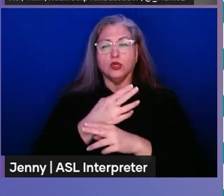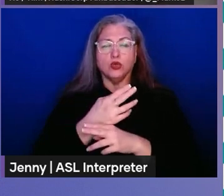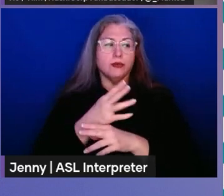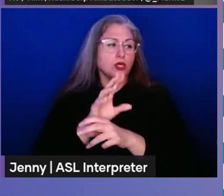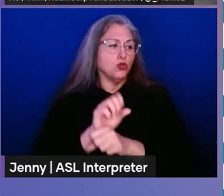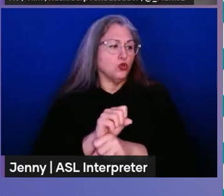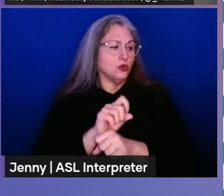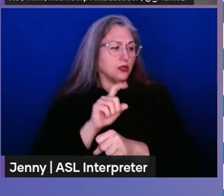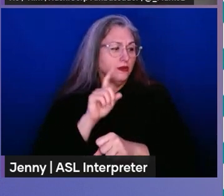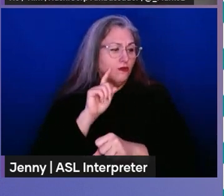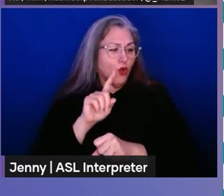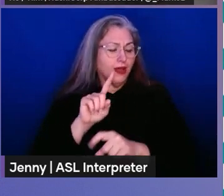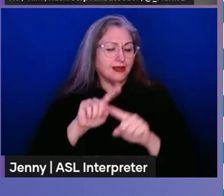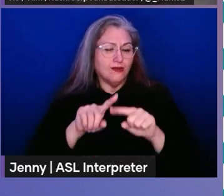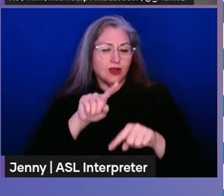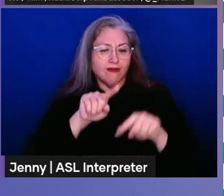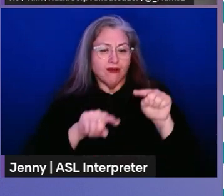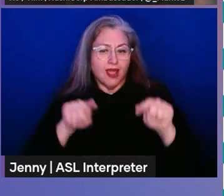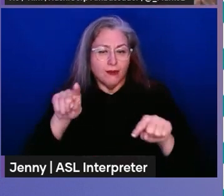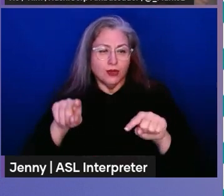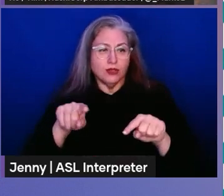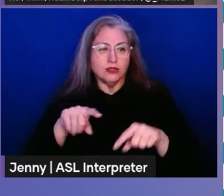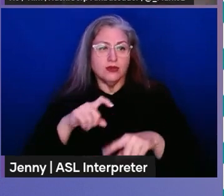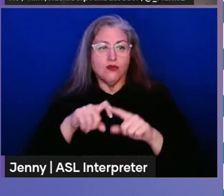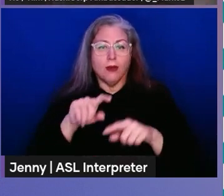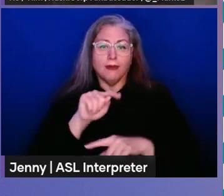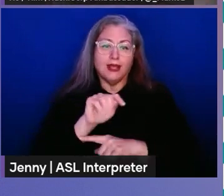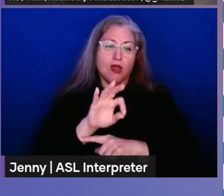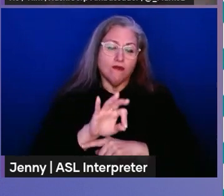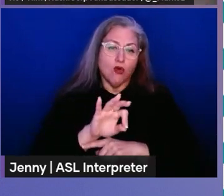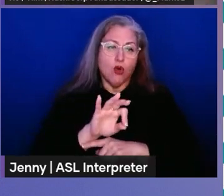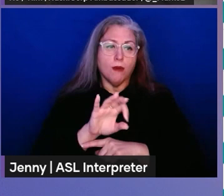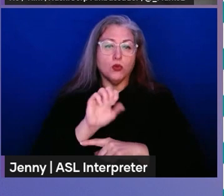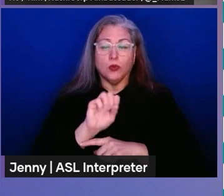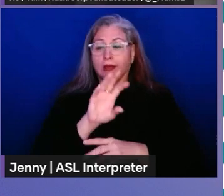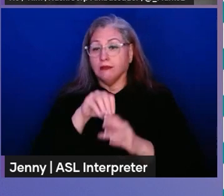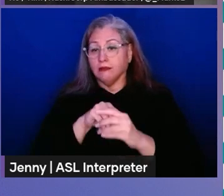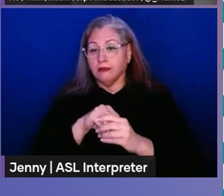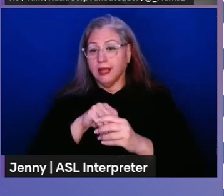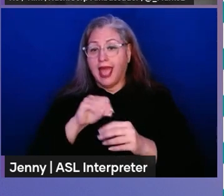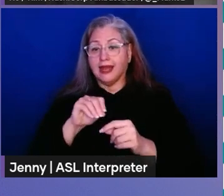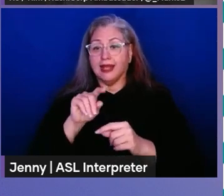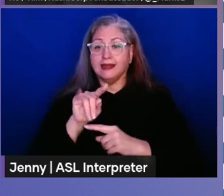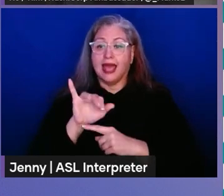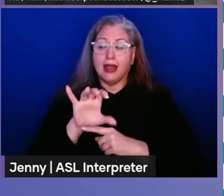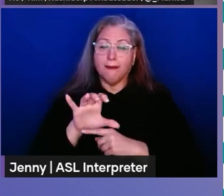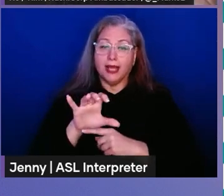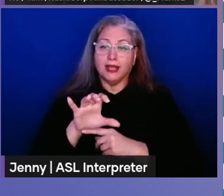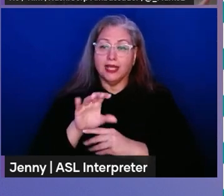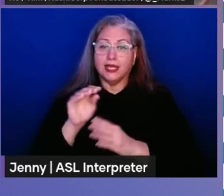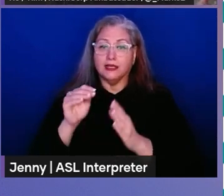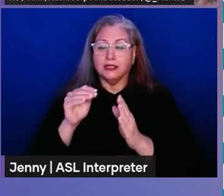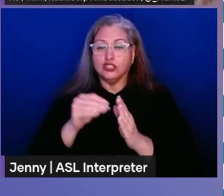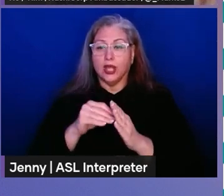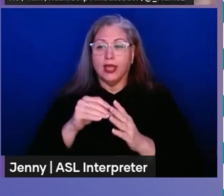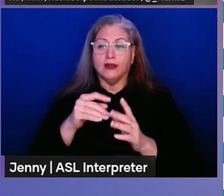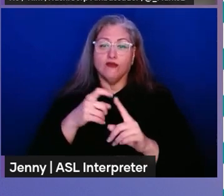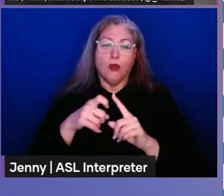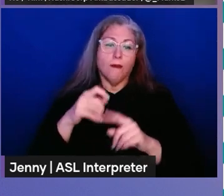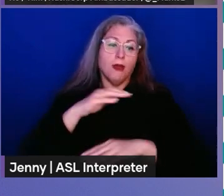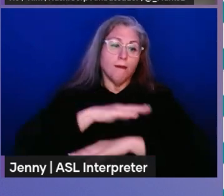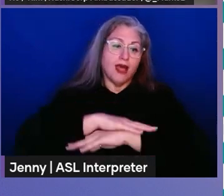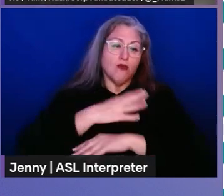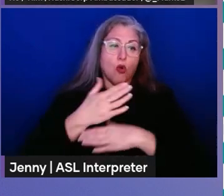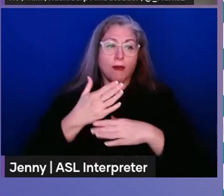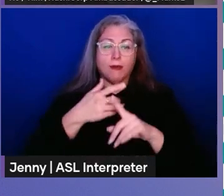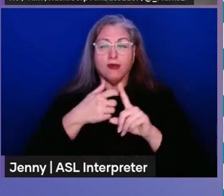input variables from, for example, Terraform, you can kind of set those as well and dynamically inject them from the platform, or maybe